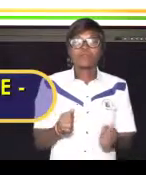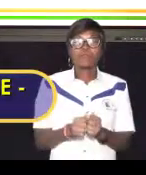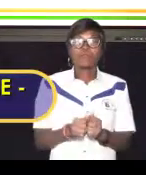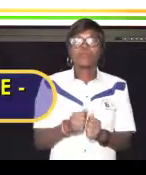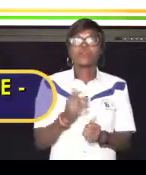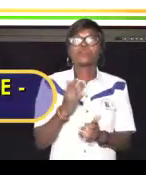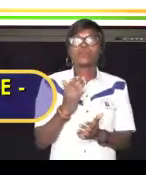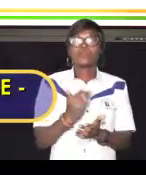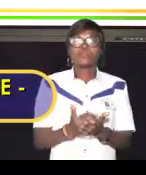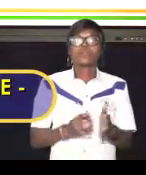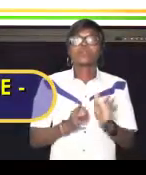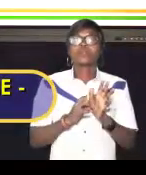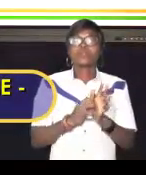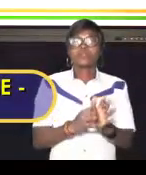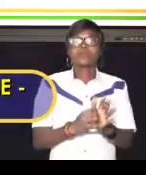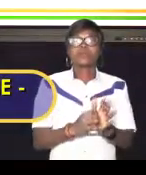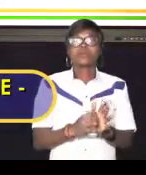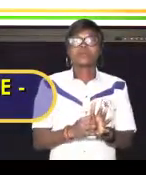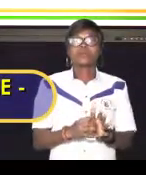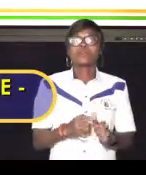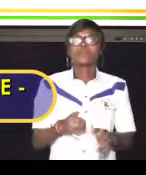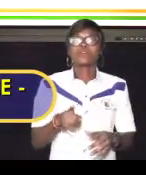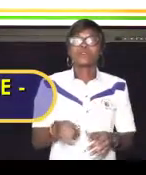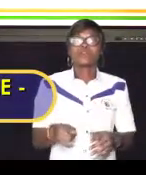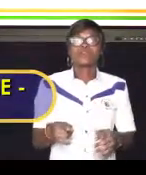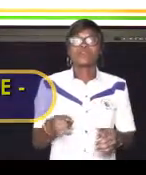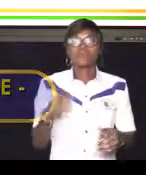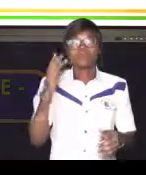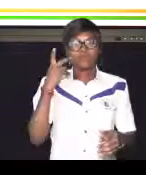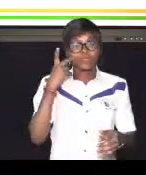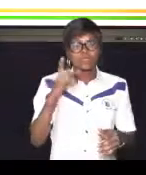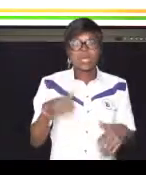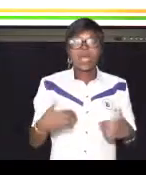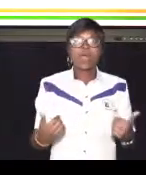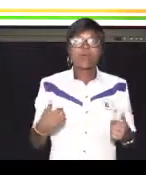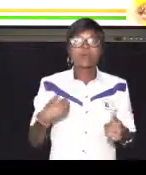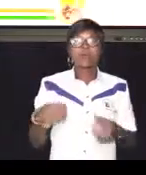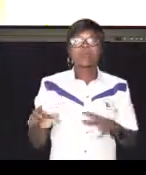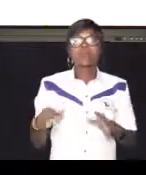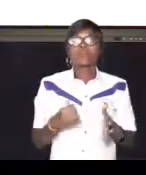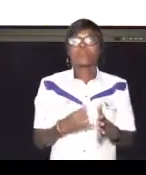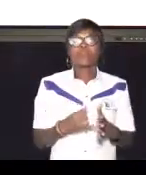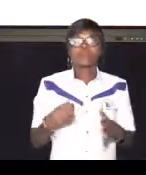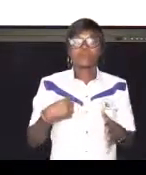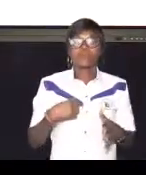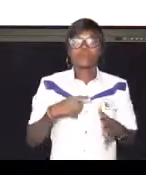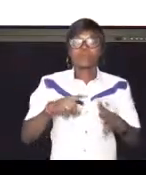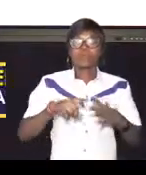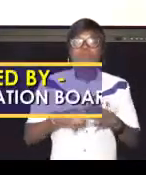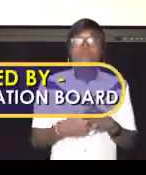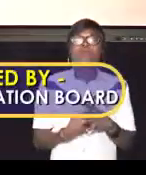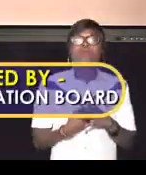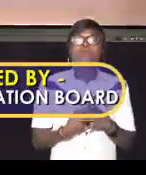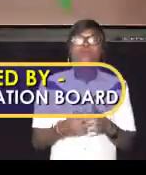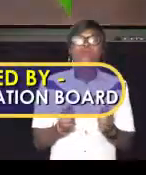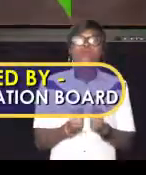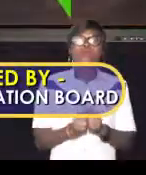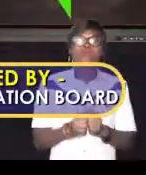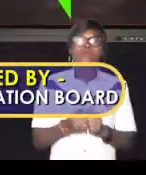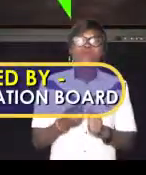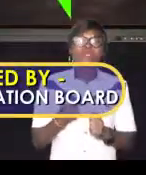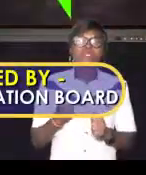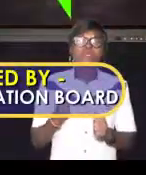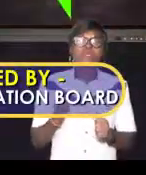about. And for those of us that have done it before, you will have more challenging tasks as we go on. But we'll begin as always with the correction to